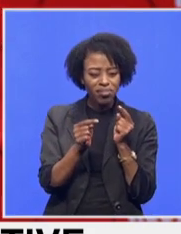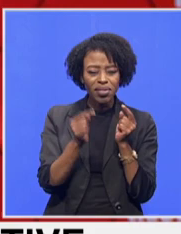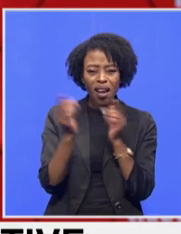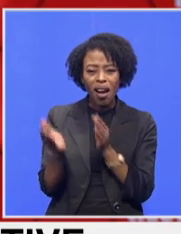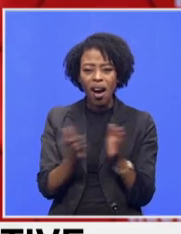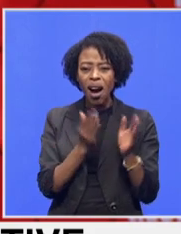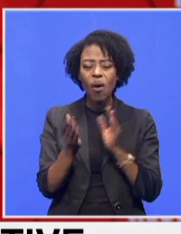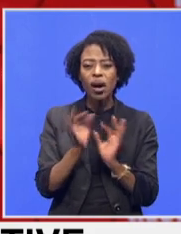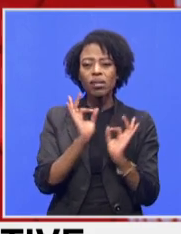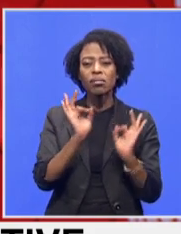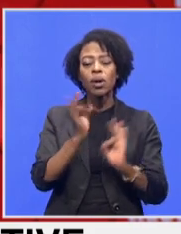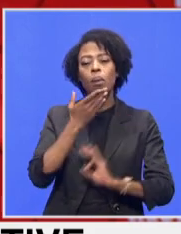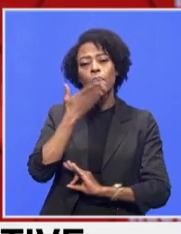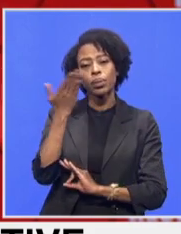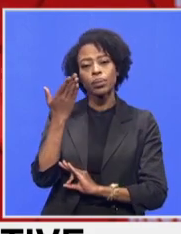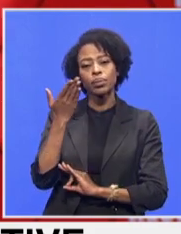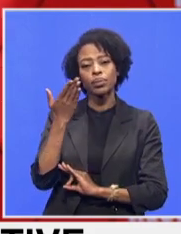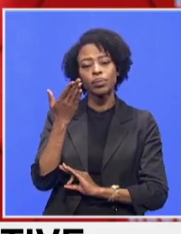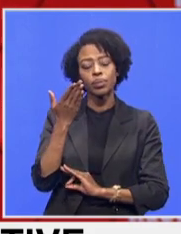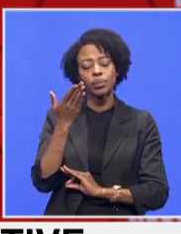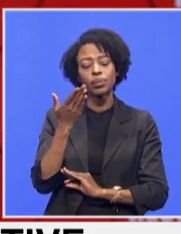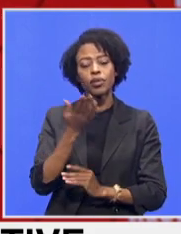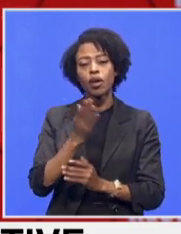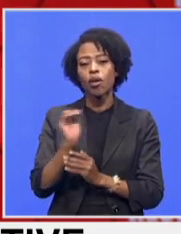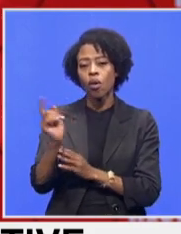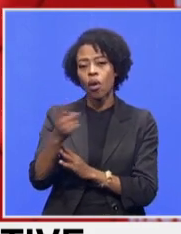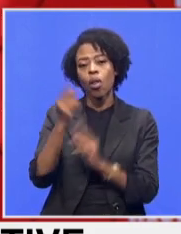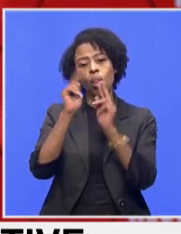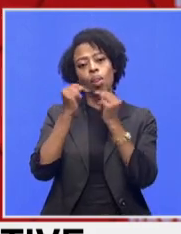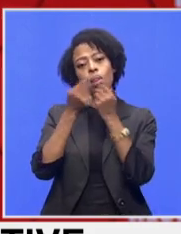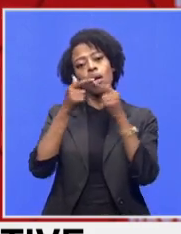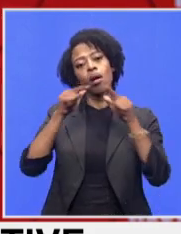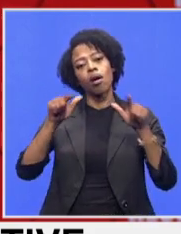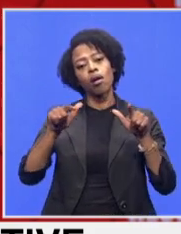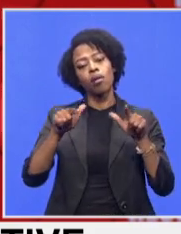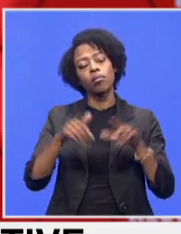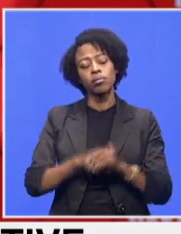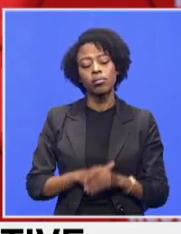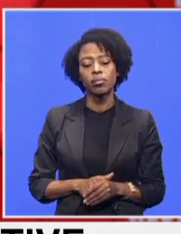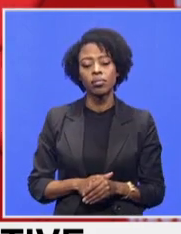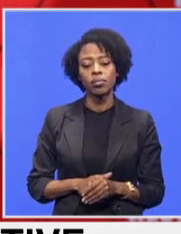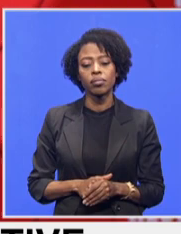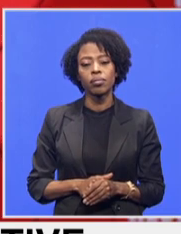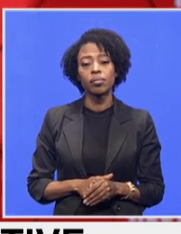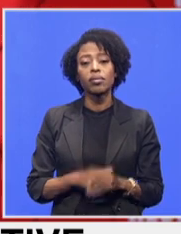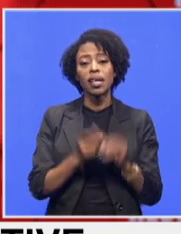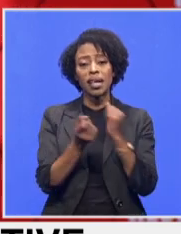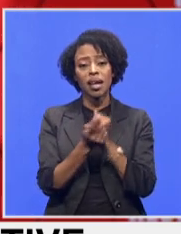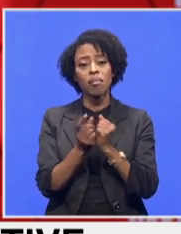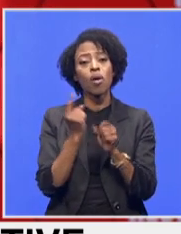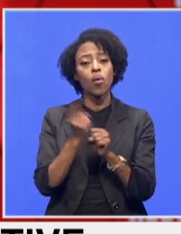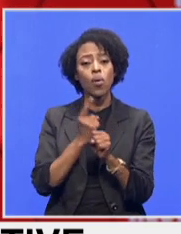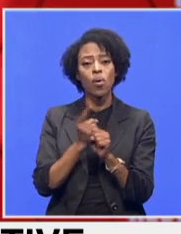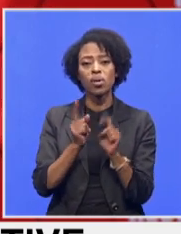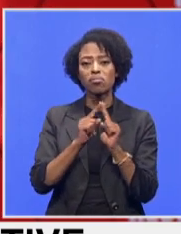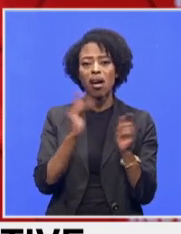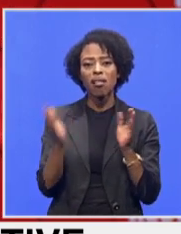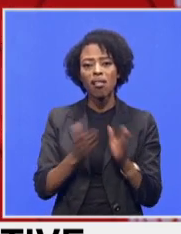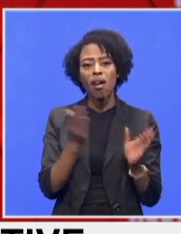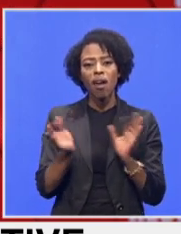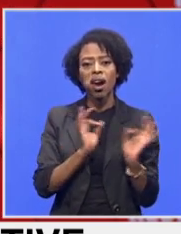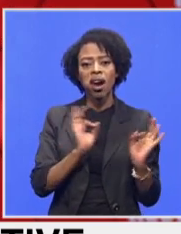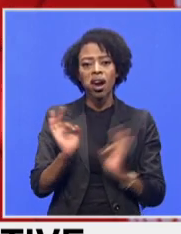coordination at all national levels or at the national levels are taking place every day.